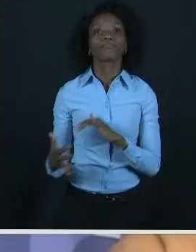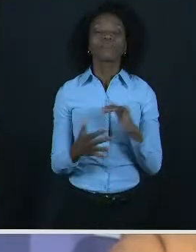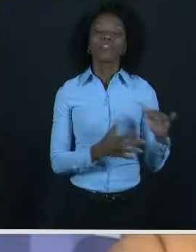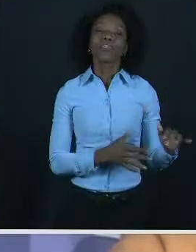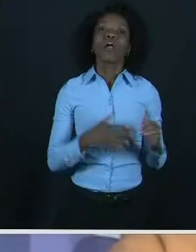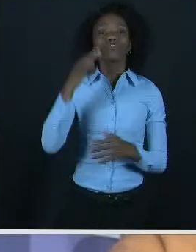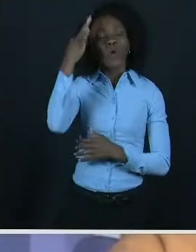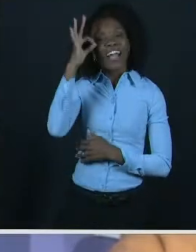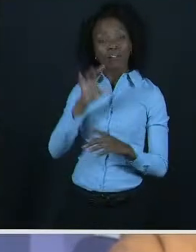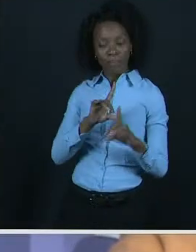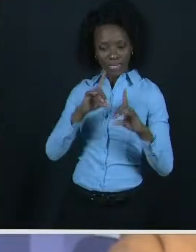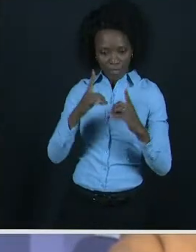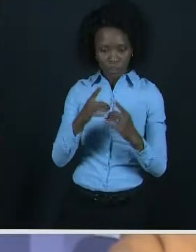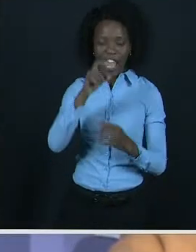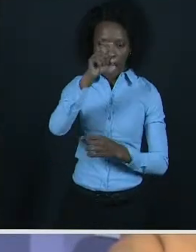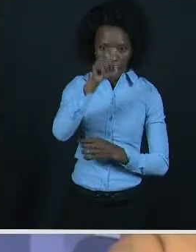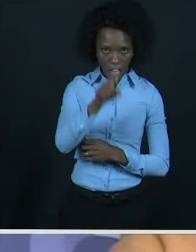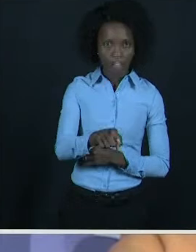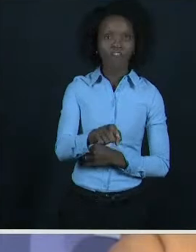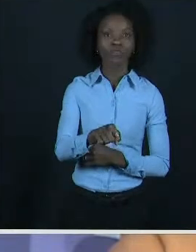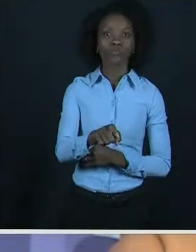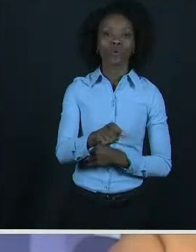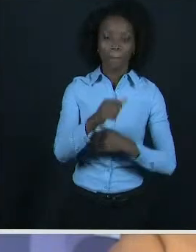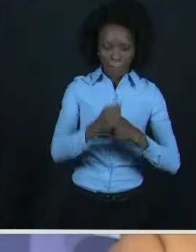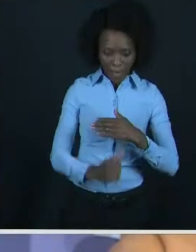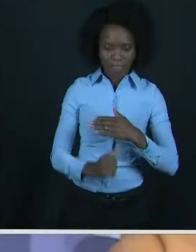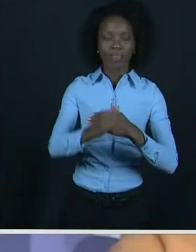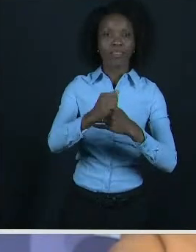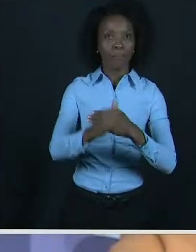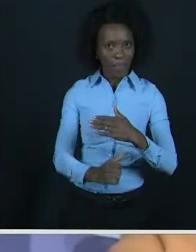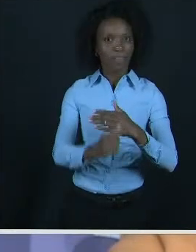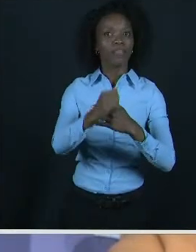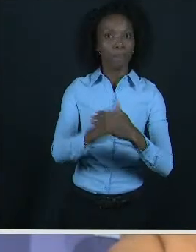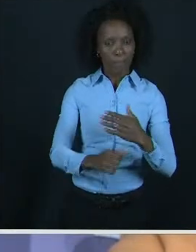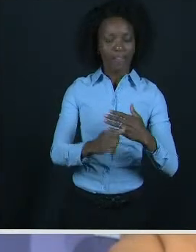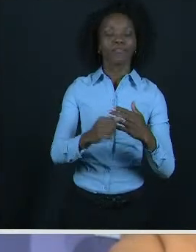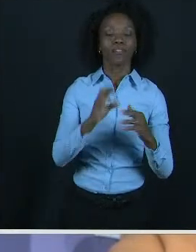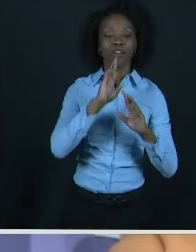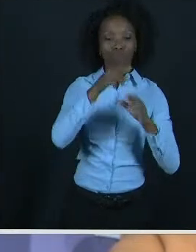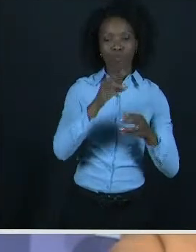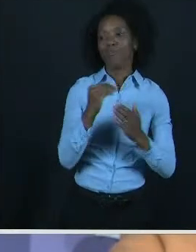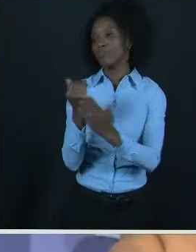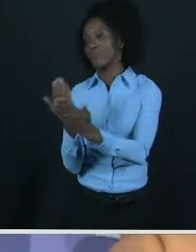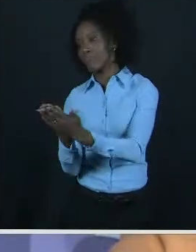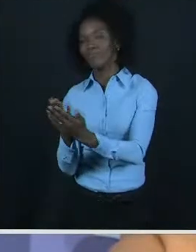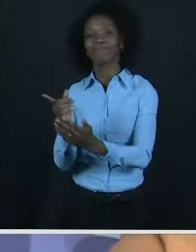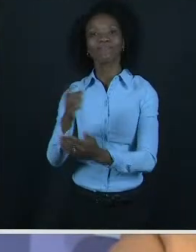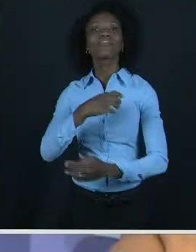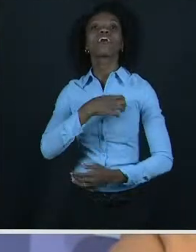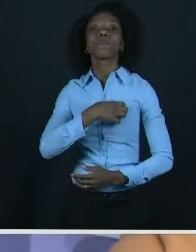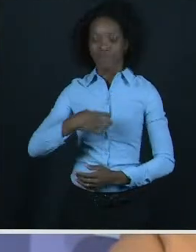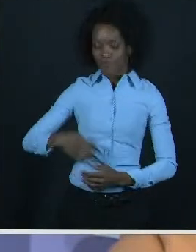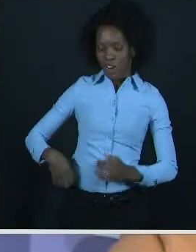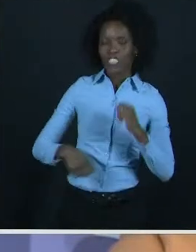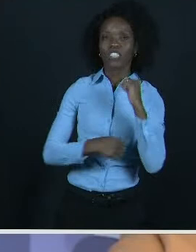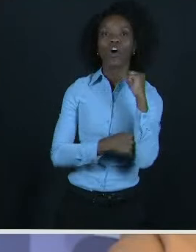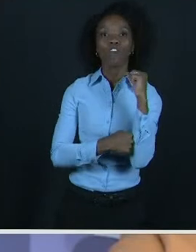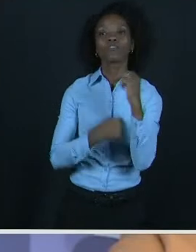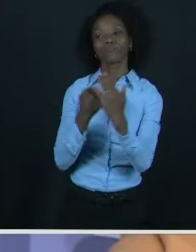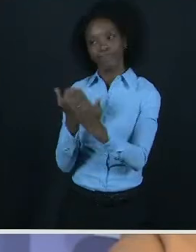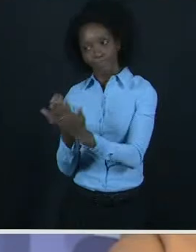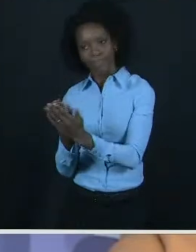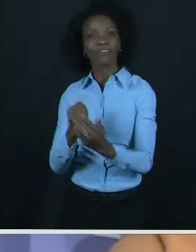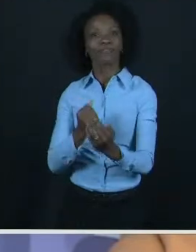submit monthly reports to the presidency outlining their respective achievements towards the targets set out in the